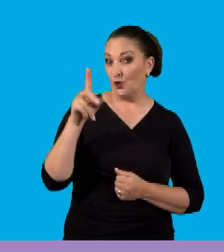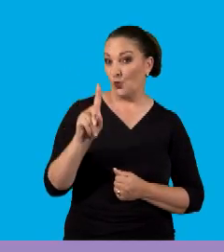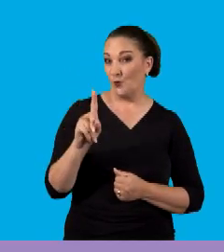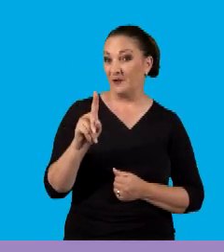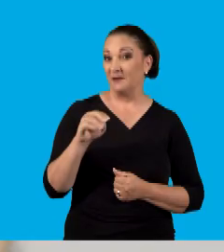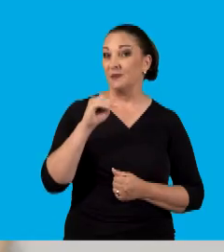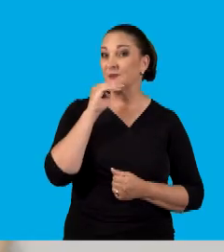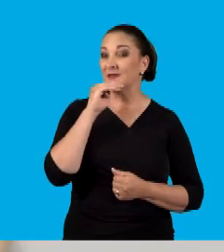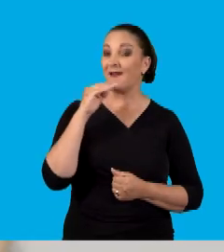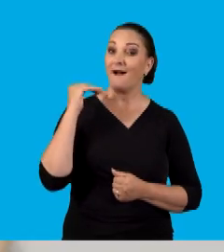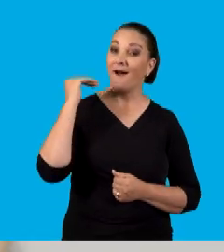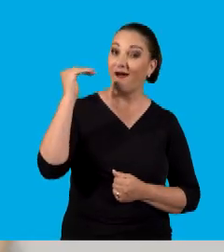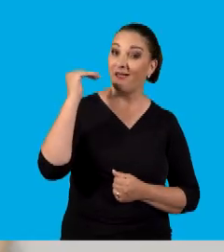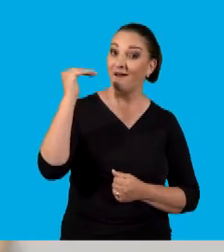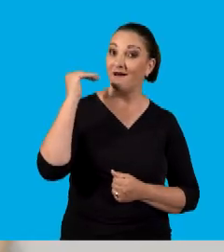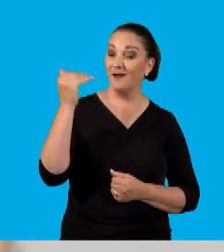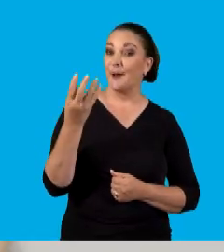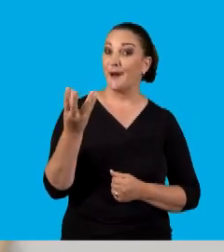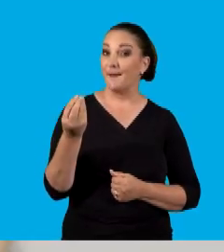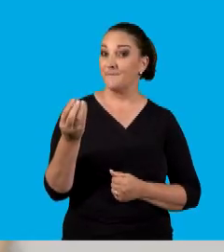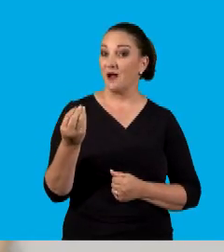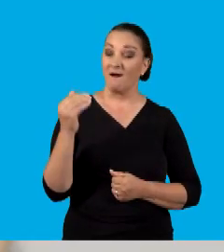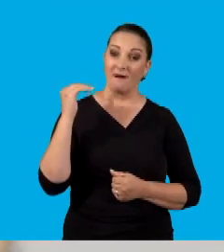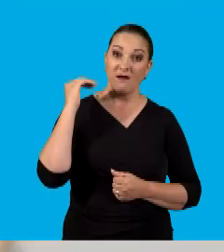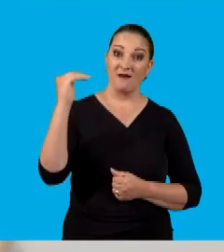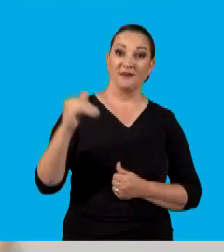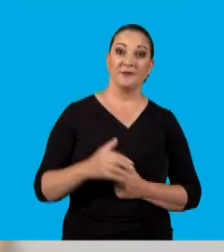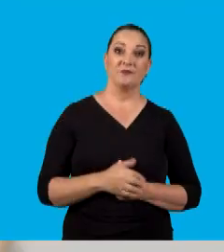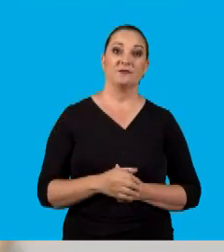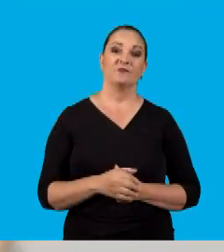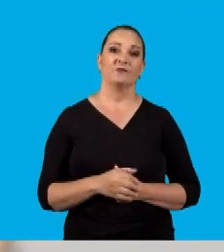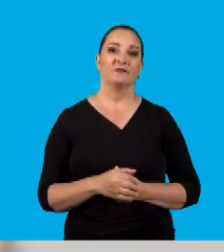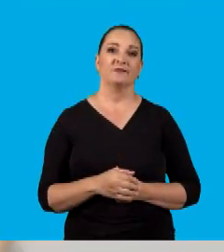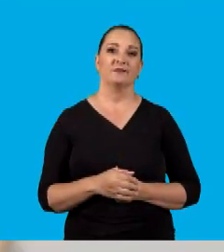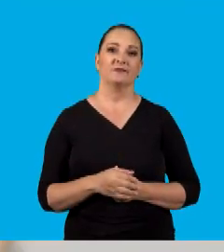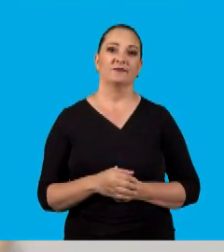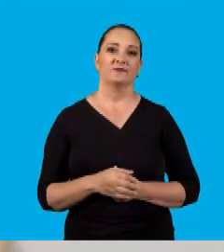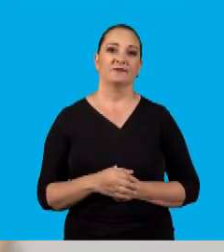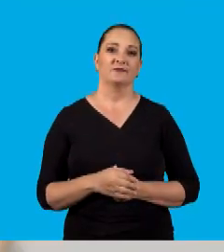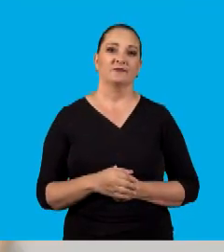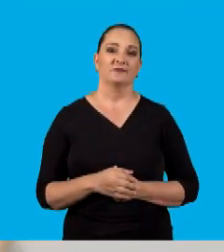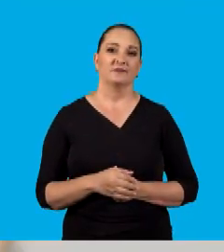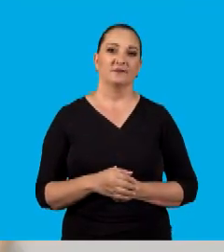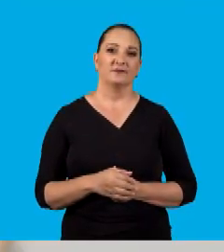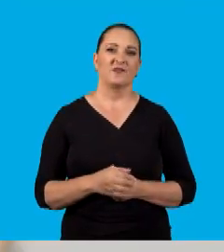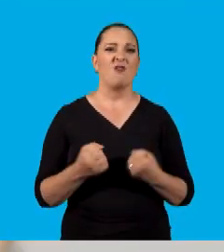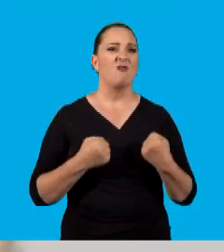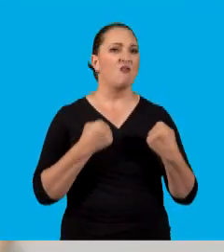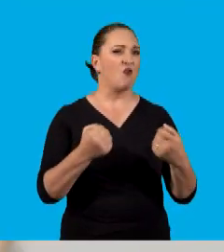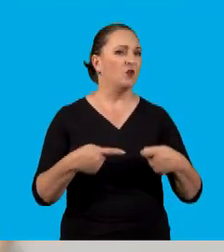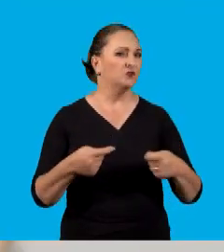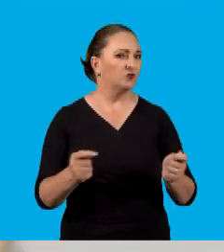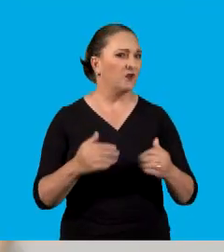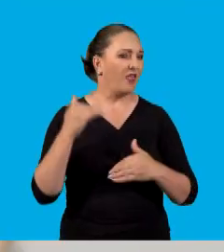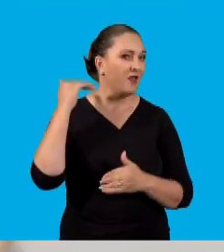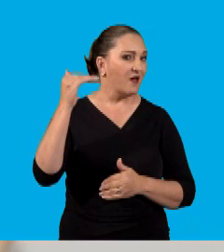the maximum is indeed the highest number of cars sold. So when we are looking at the number of cars sold